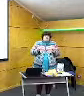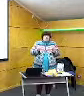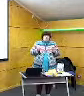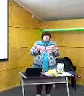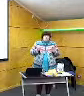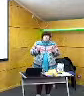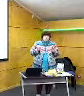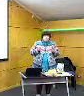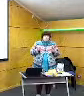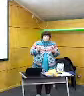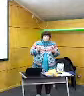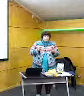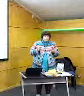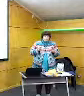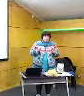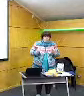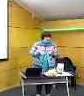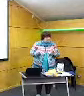on